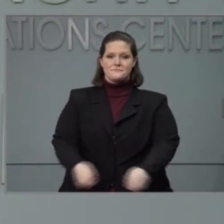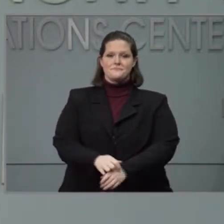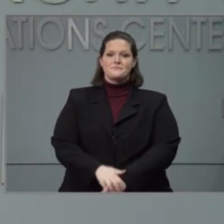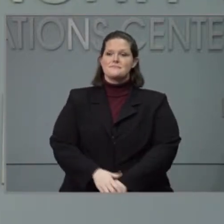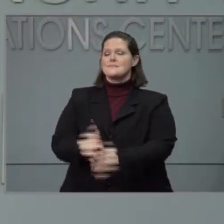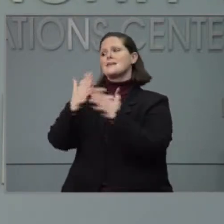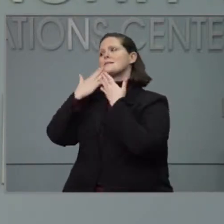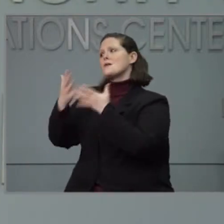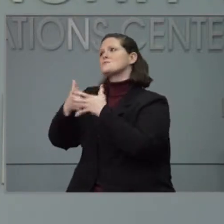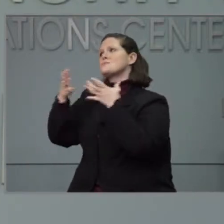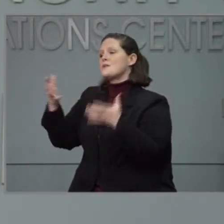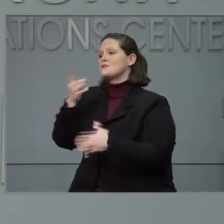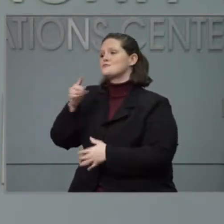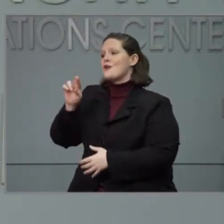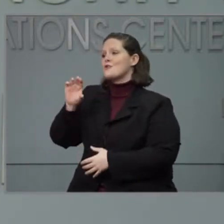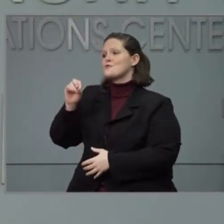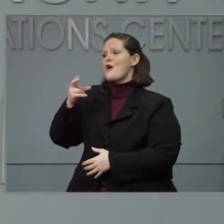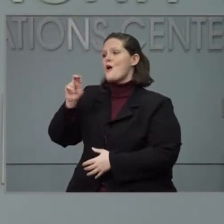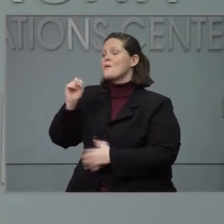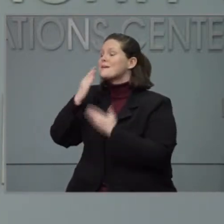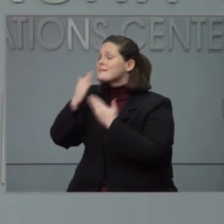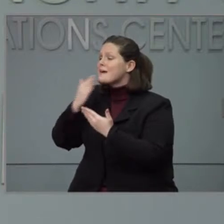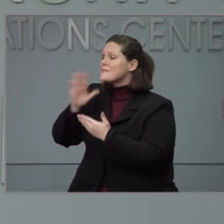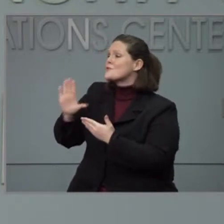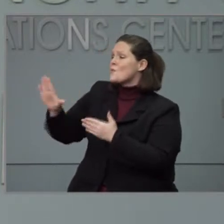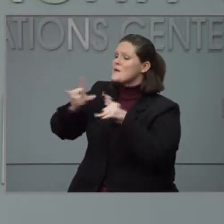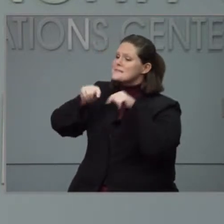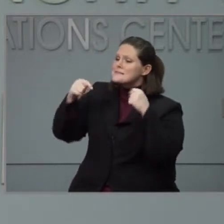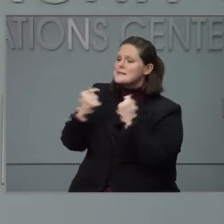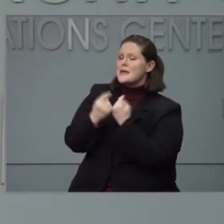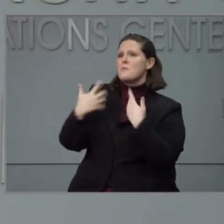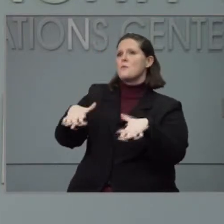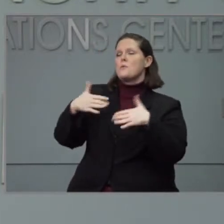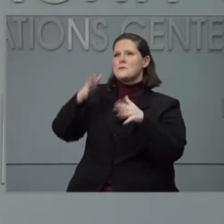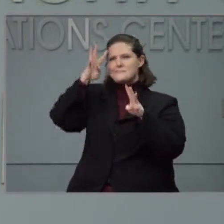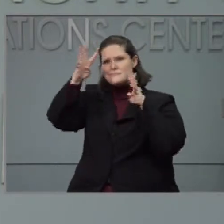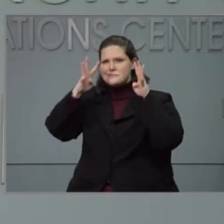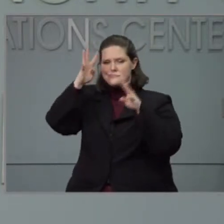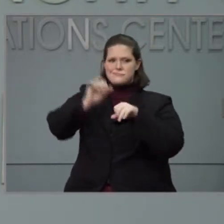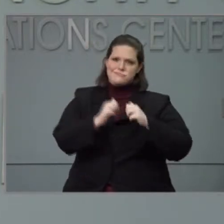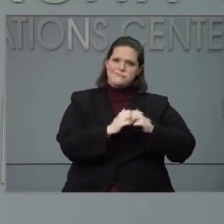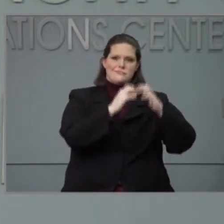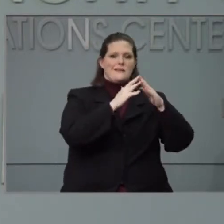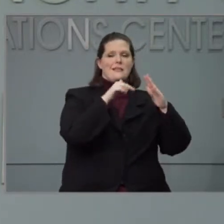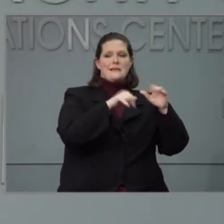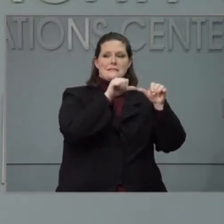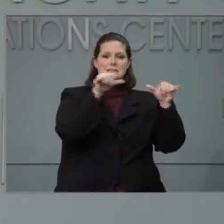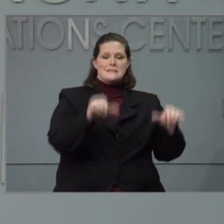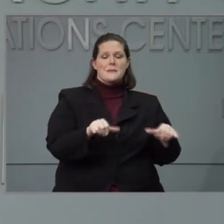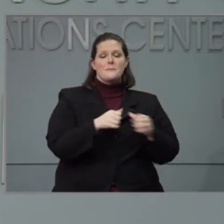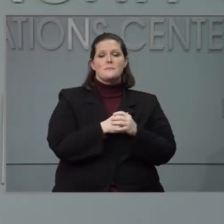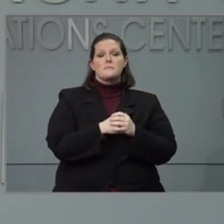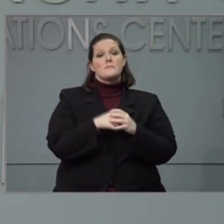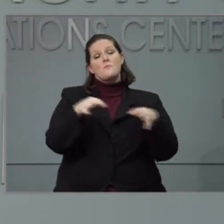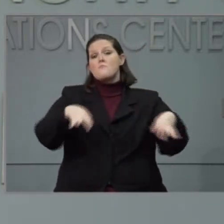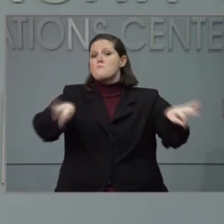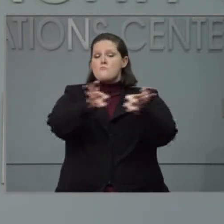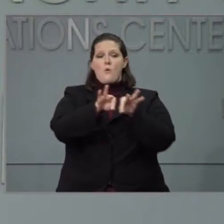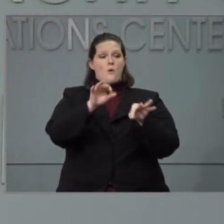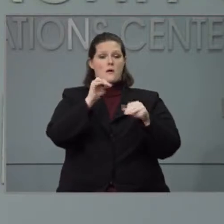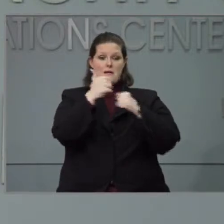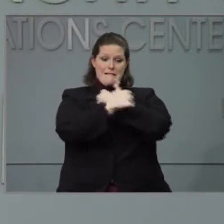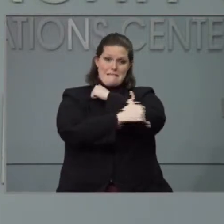Thanks a lot, Dr. Cohen, and thanks to your team that helped to develop this system. By pinpointing counties with high